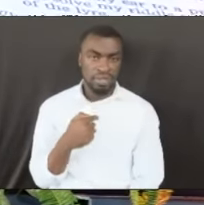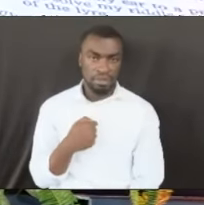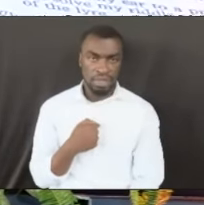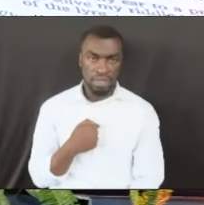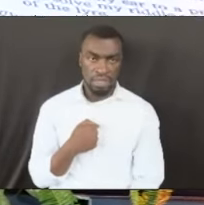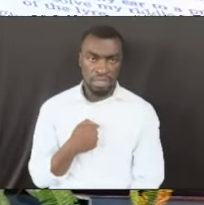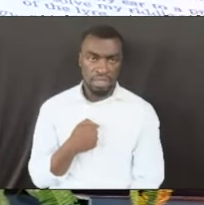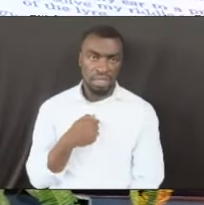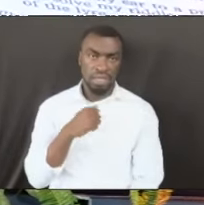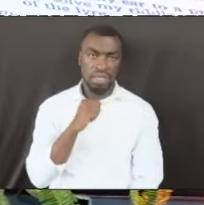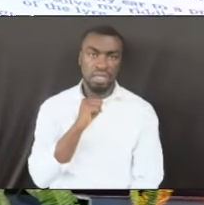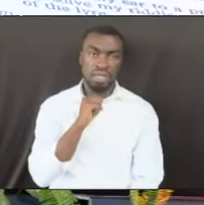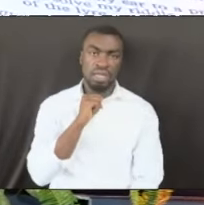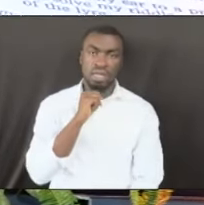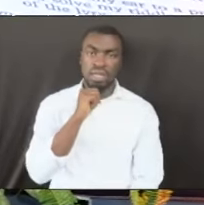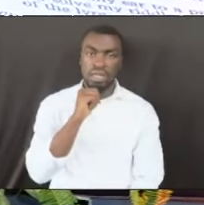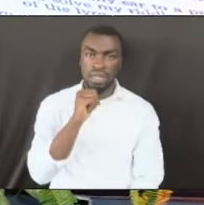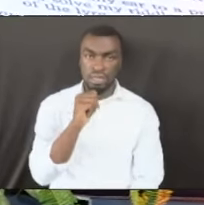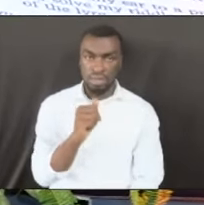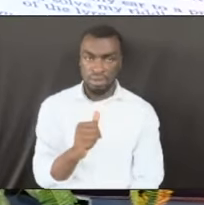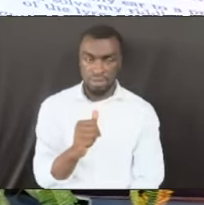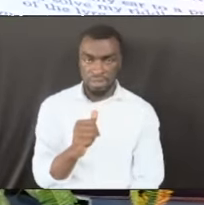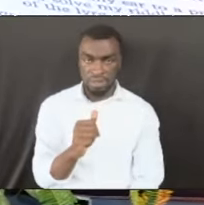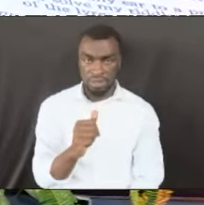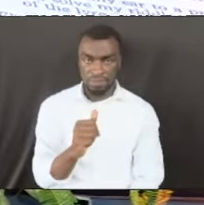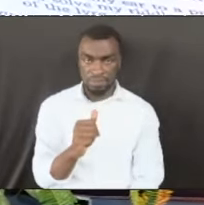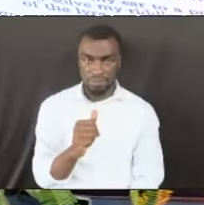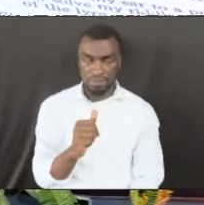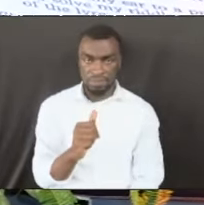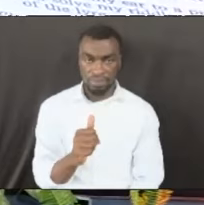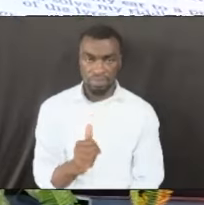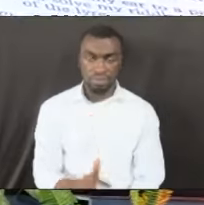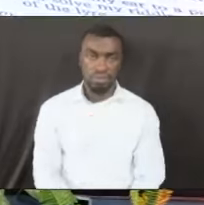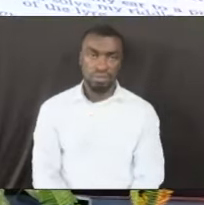not pass me by.